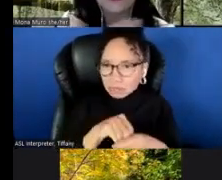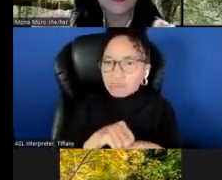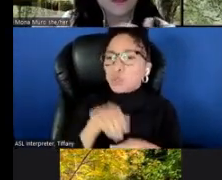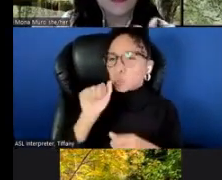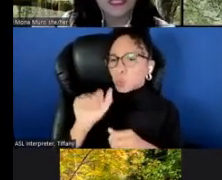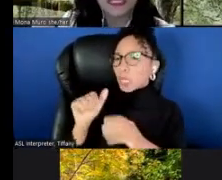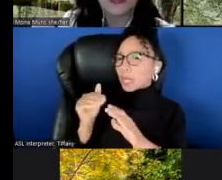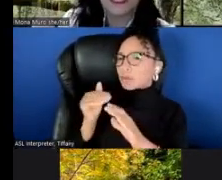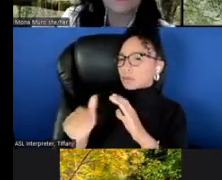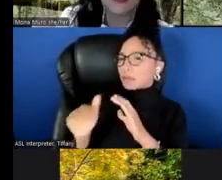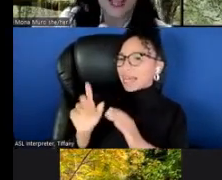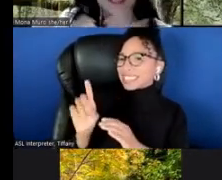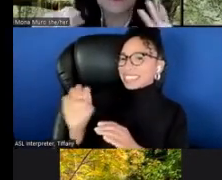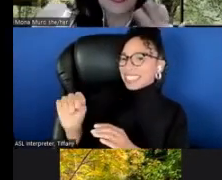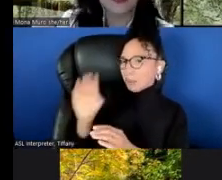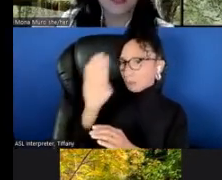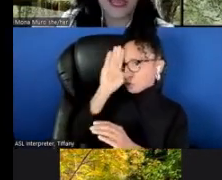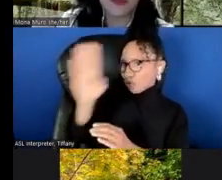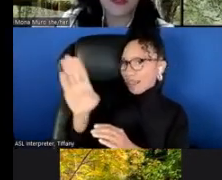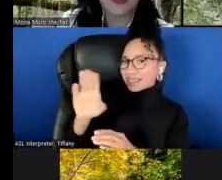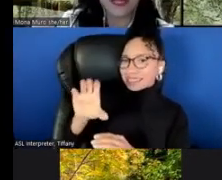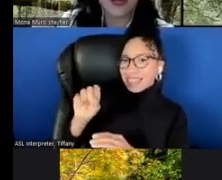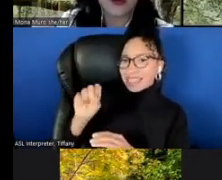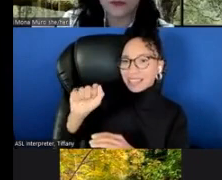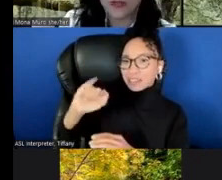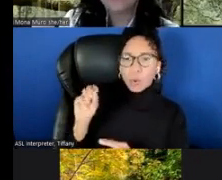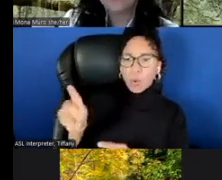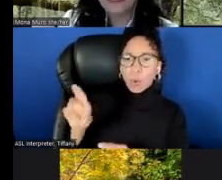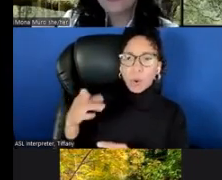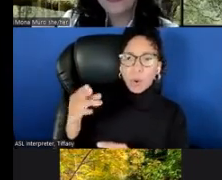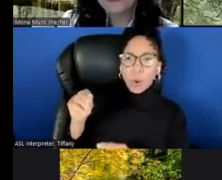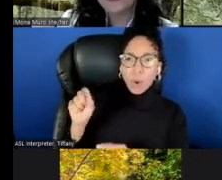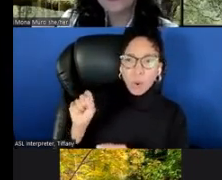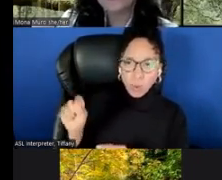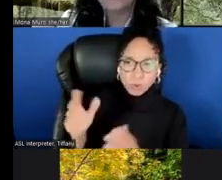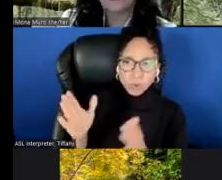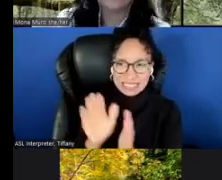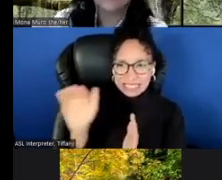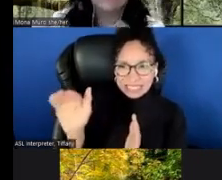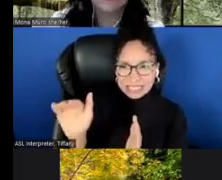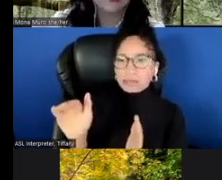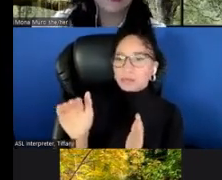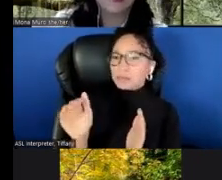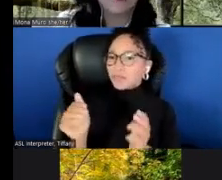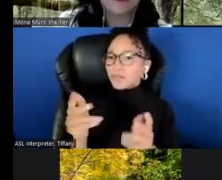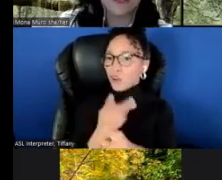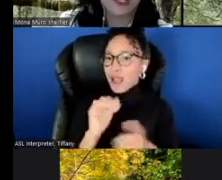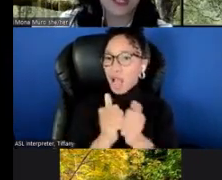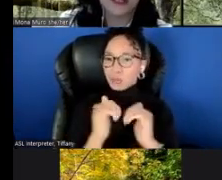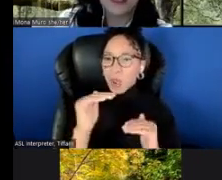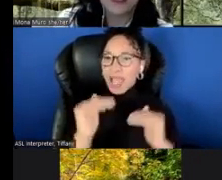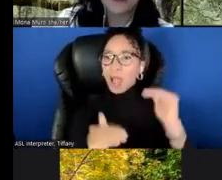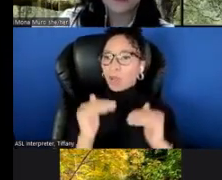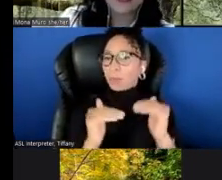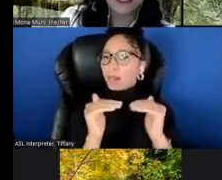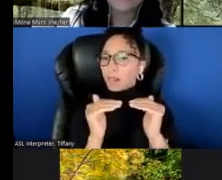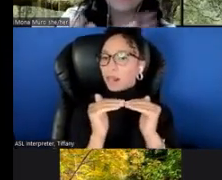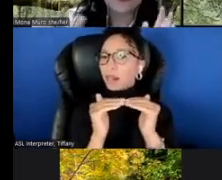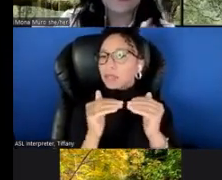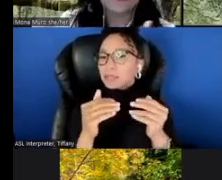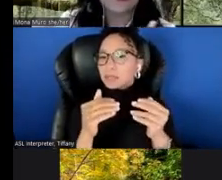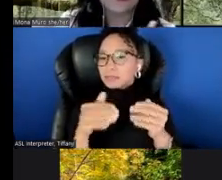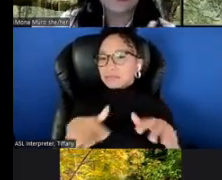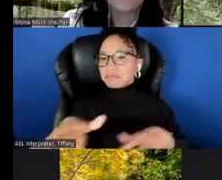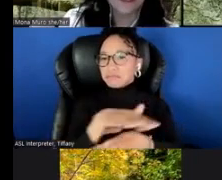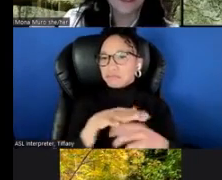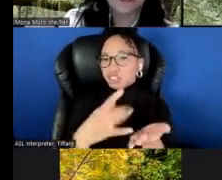folks to let them know if there's any specific items that you'd like with your breakout group. And then the last piece is just participation, self-reflection. This kind